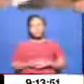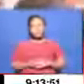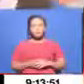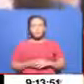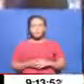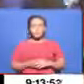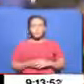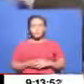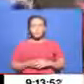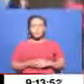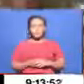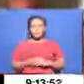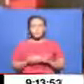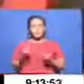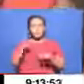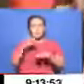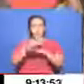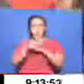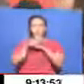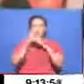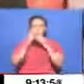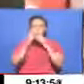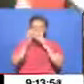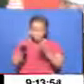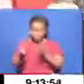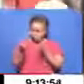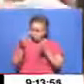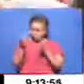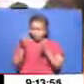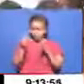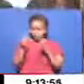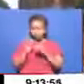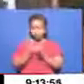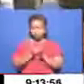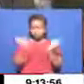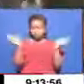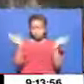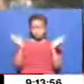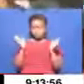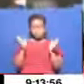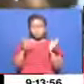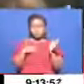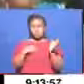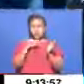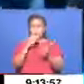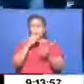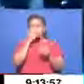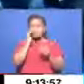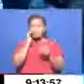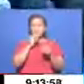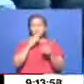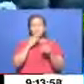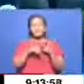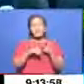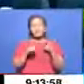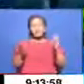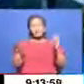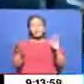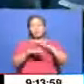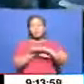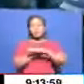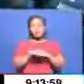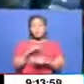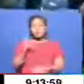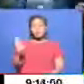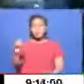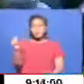Following the revelation of the details in the Kenya Kwanza pact that would make ANC leader Musalia Mudavadi the chief cabinet secretary,